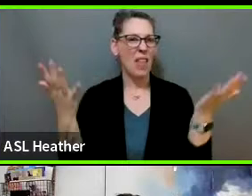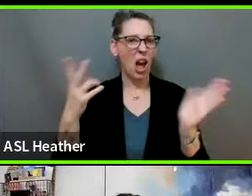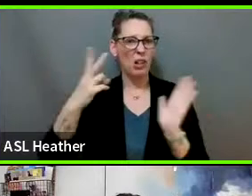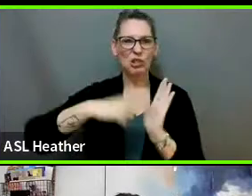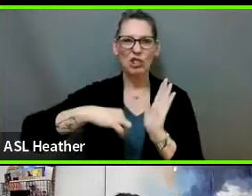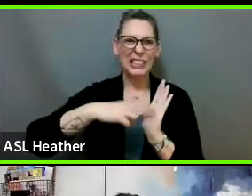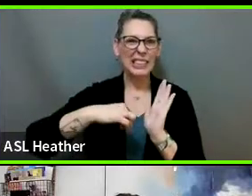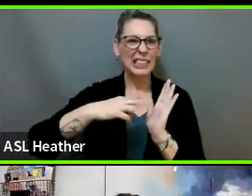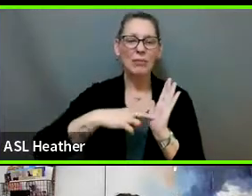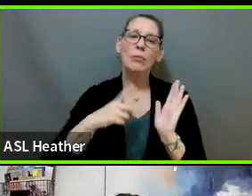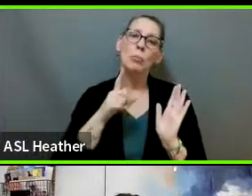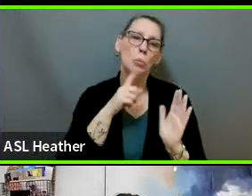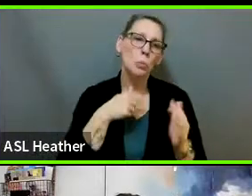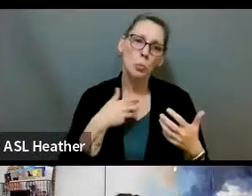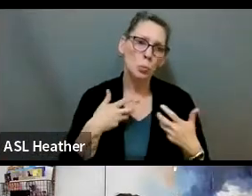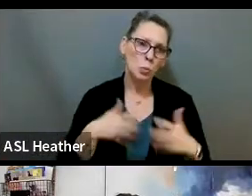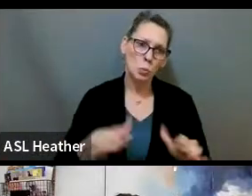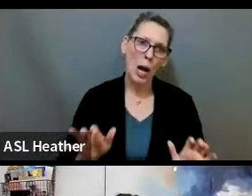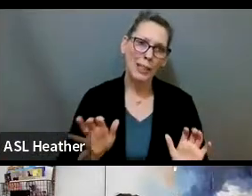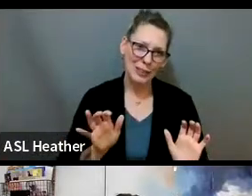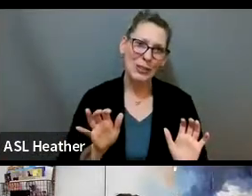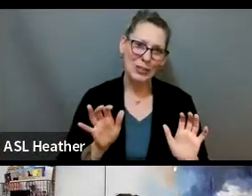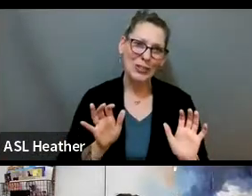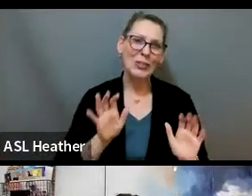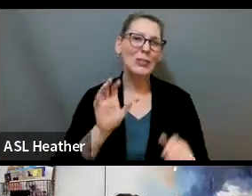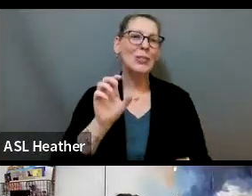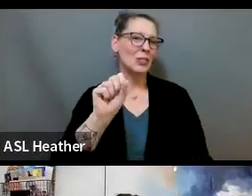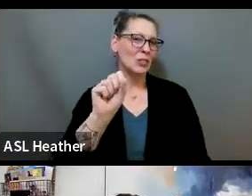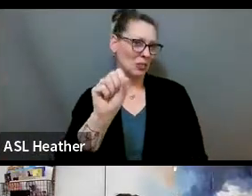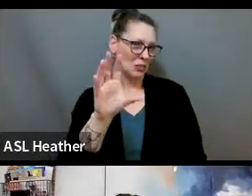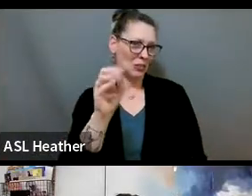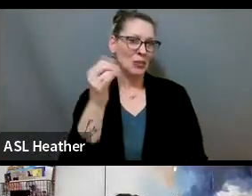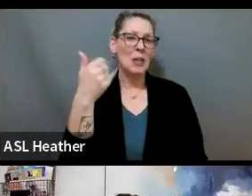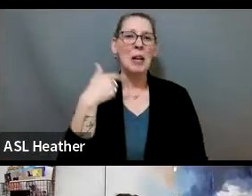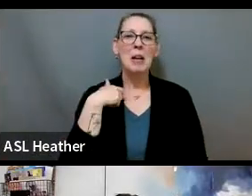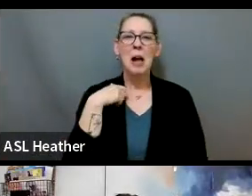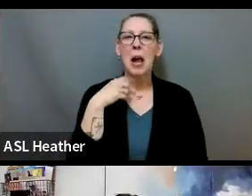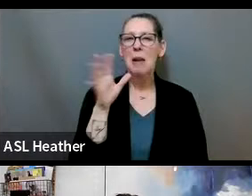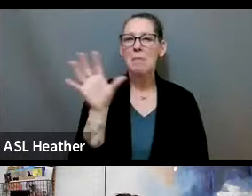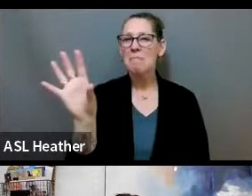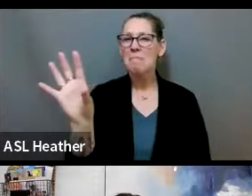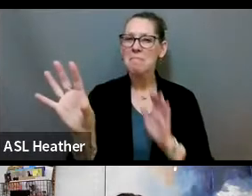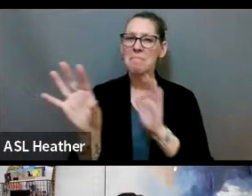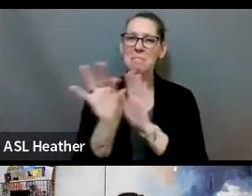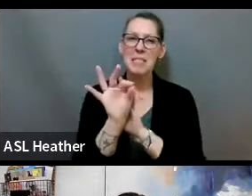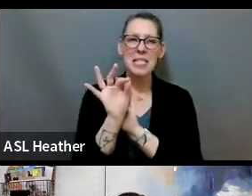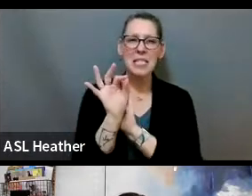want to. So I'm gonna pick on